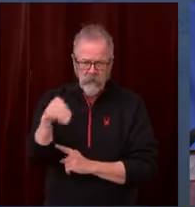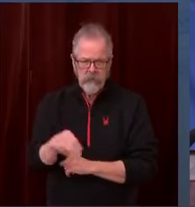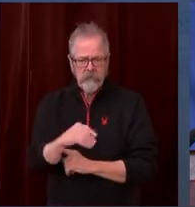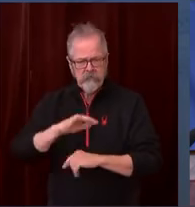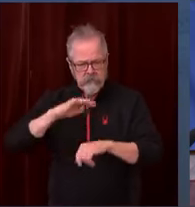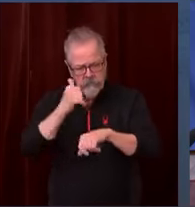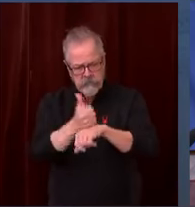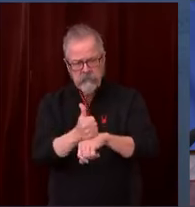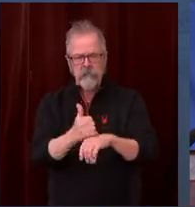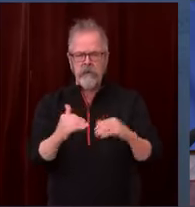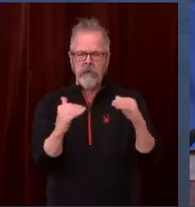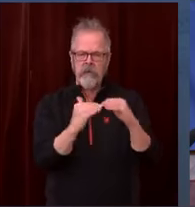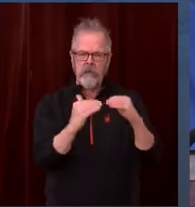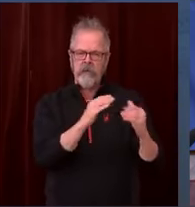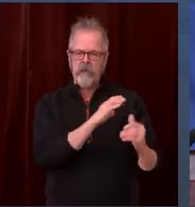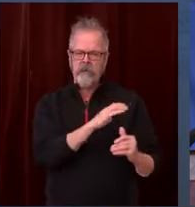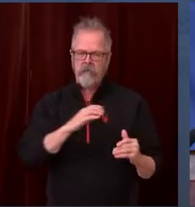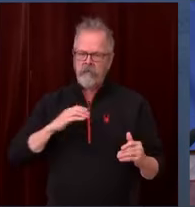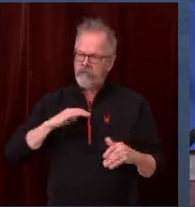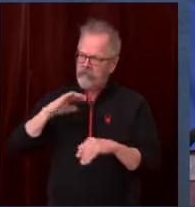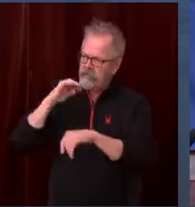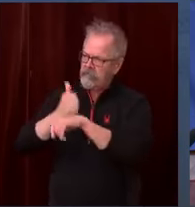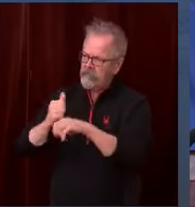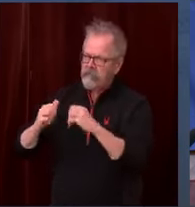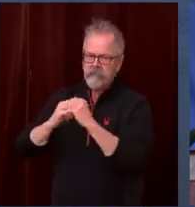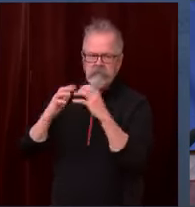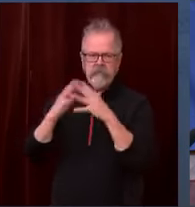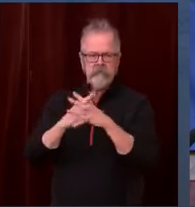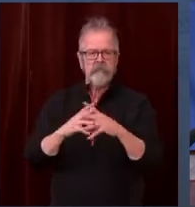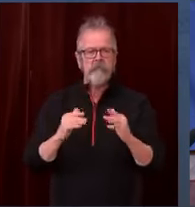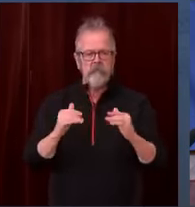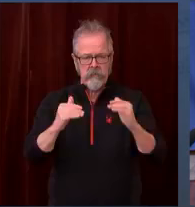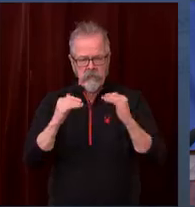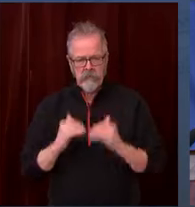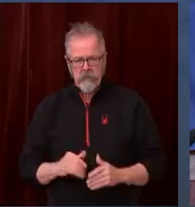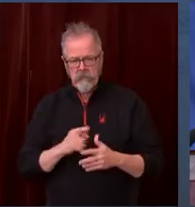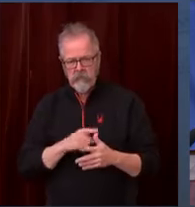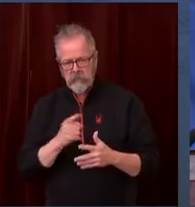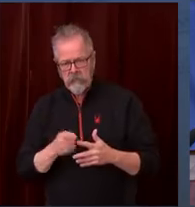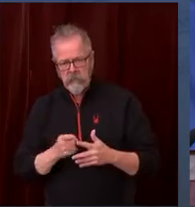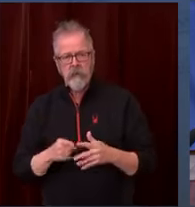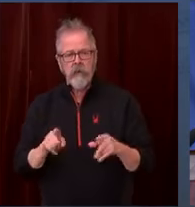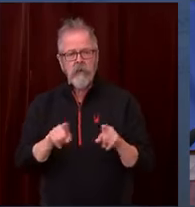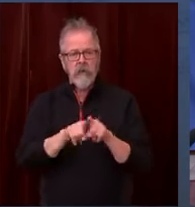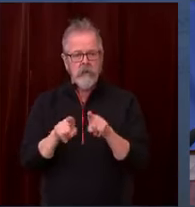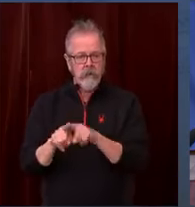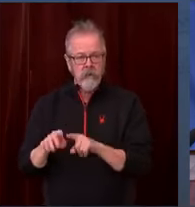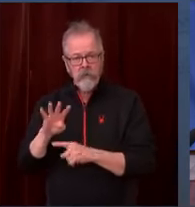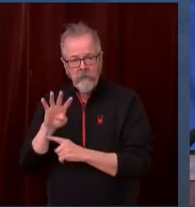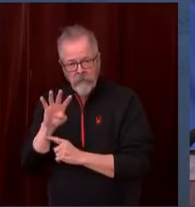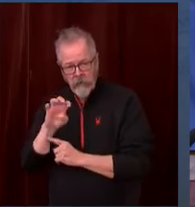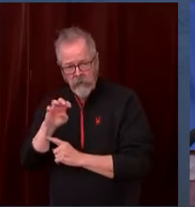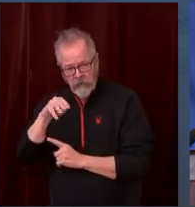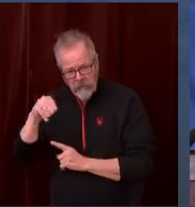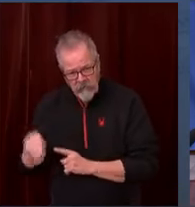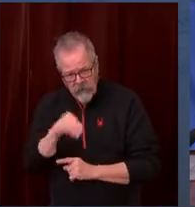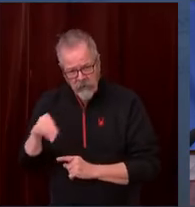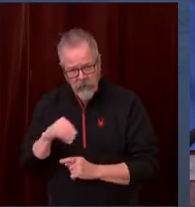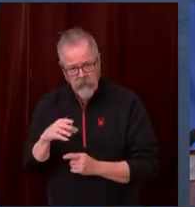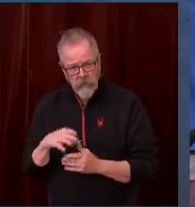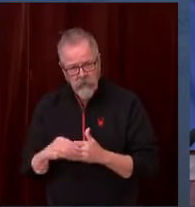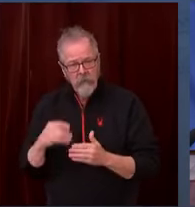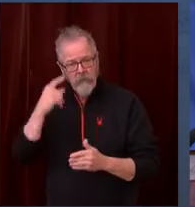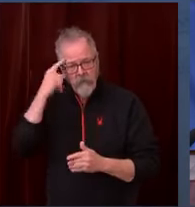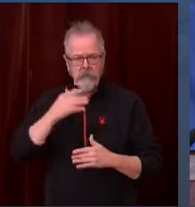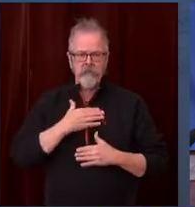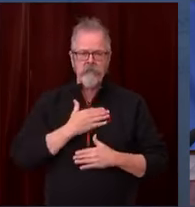underserved populations. An additional $400,000 in capital bonds for the Recreation and Conservation Office to